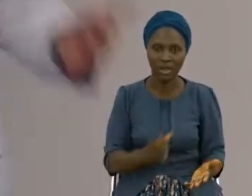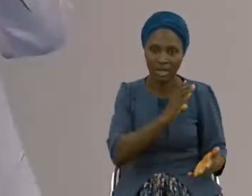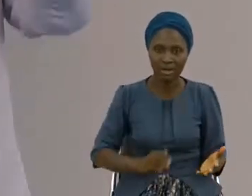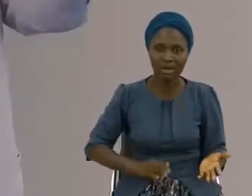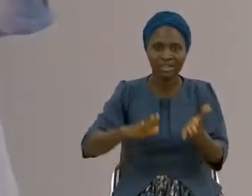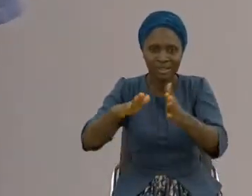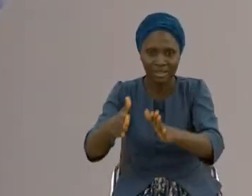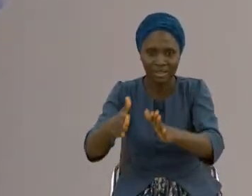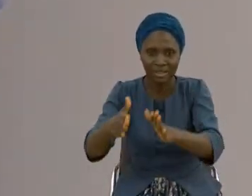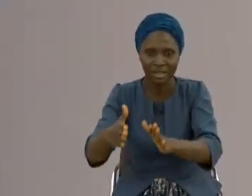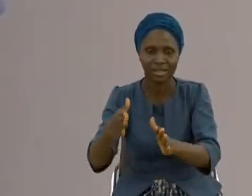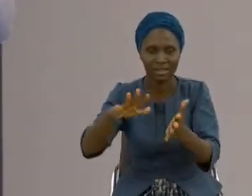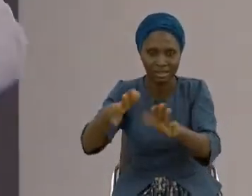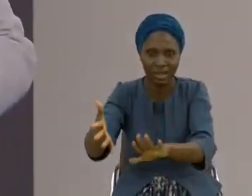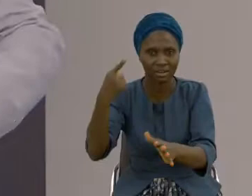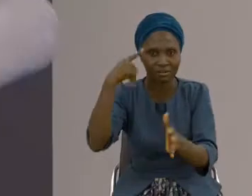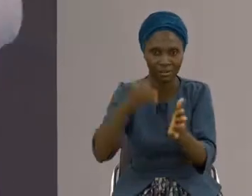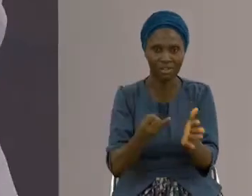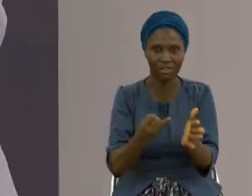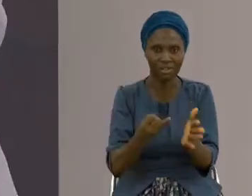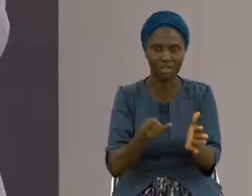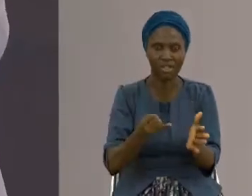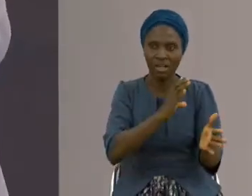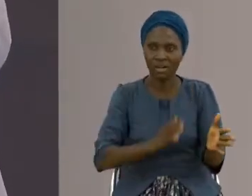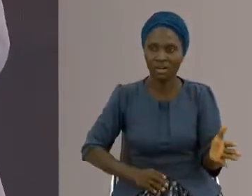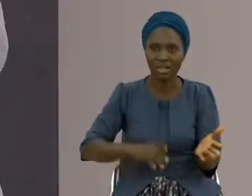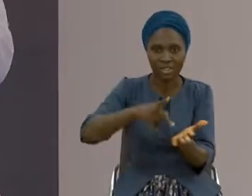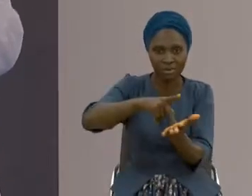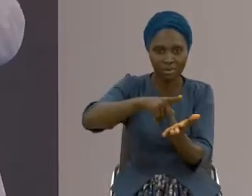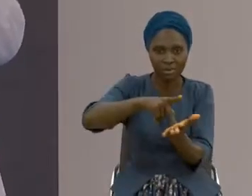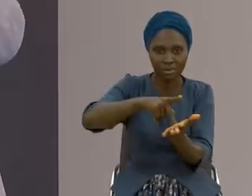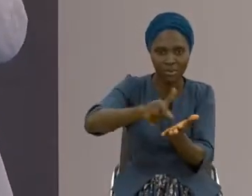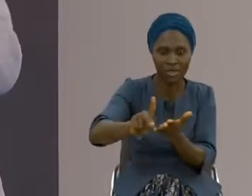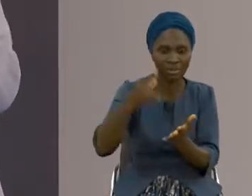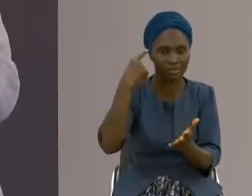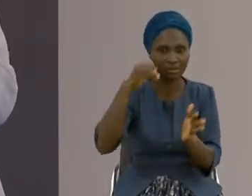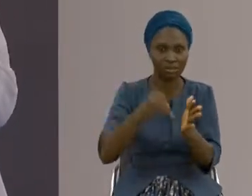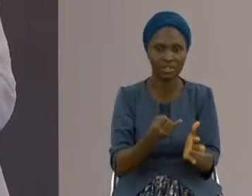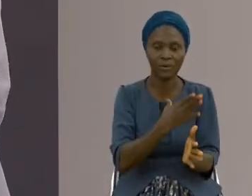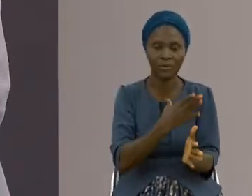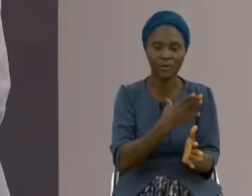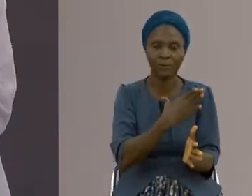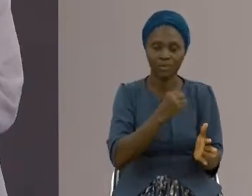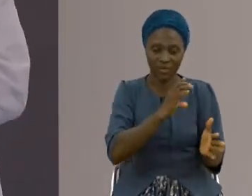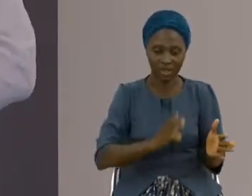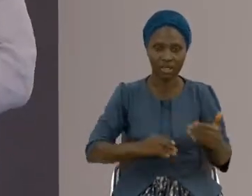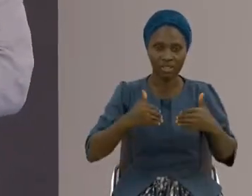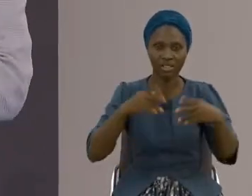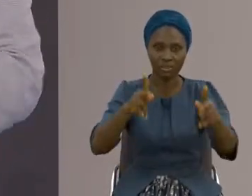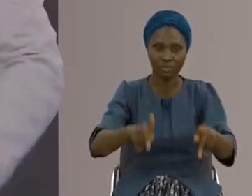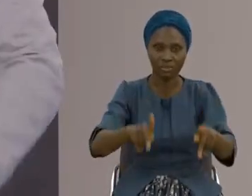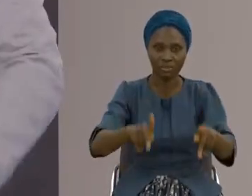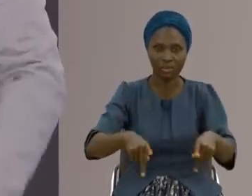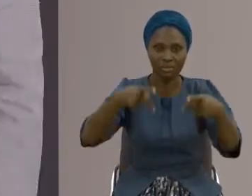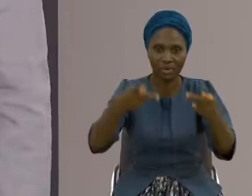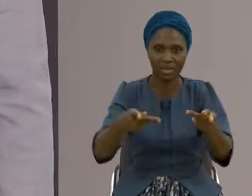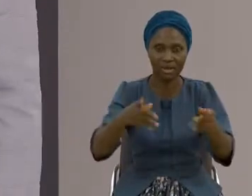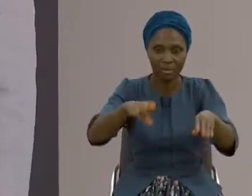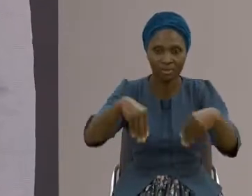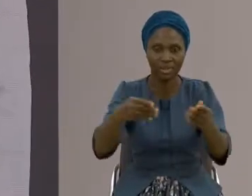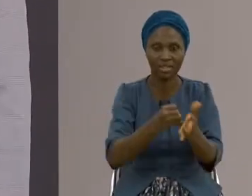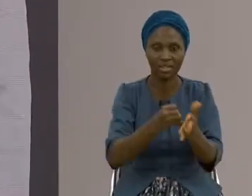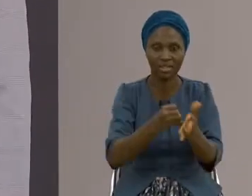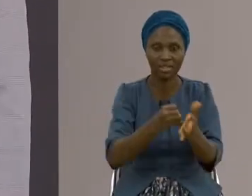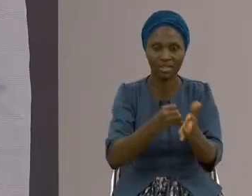it and christ has provided it that he might sanctify and claim seed of the